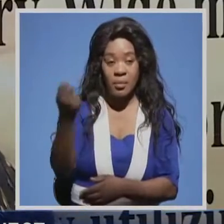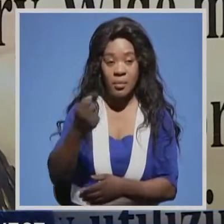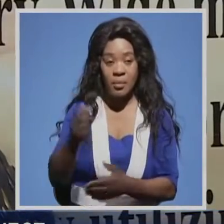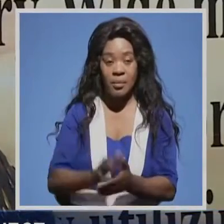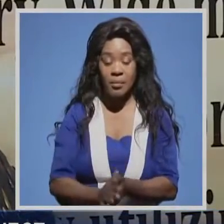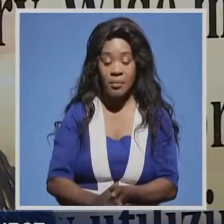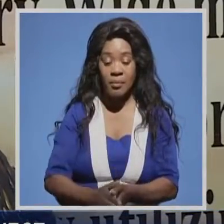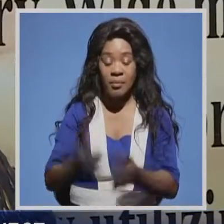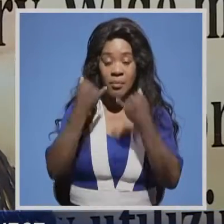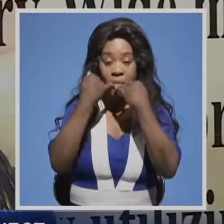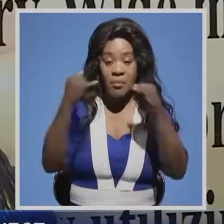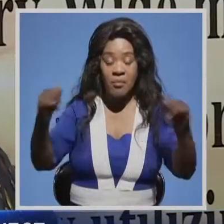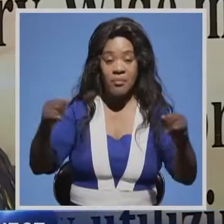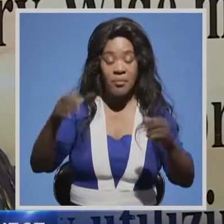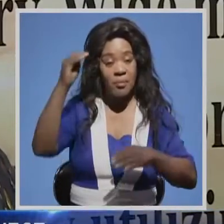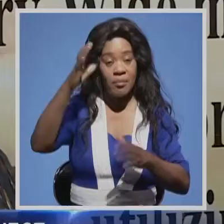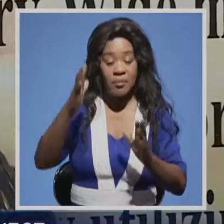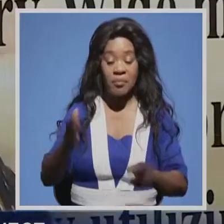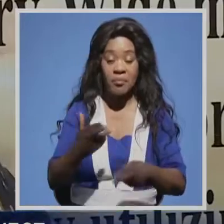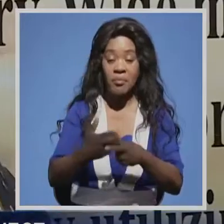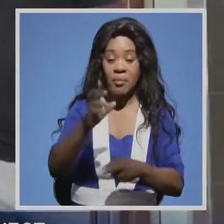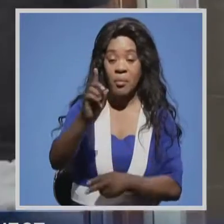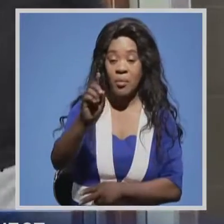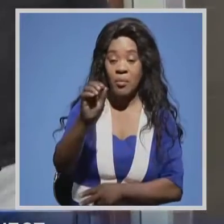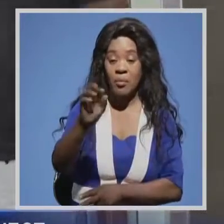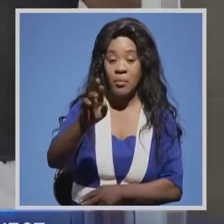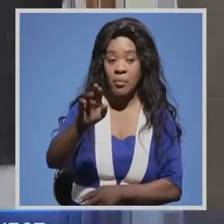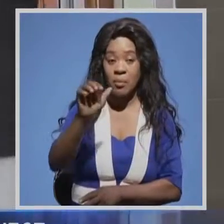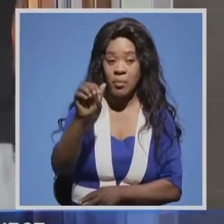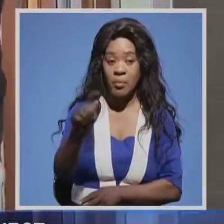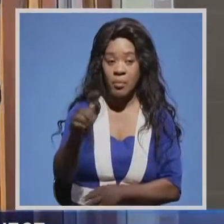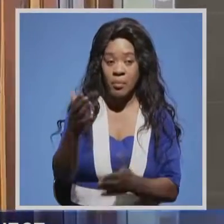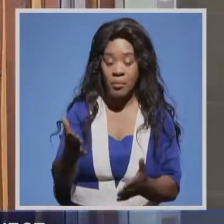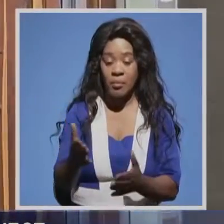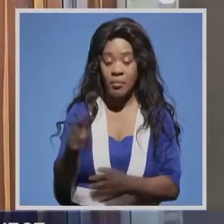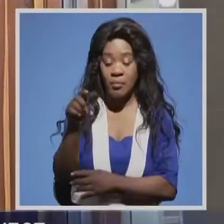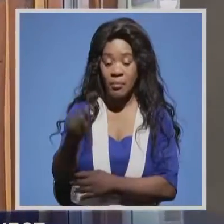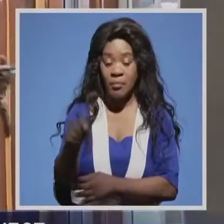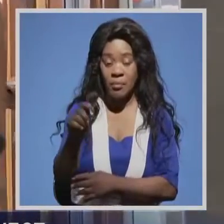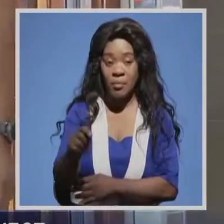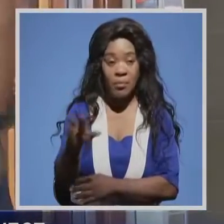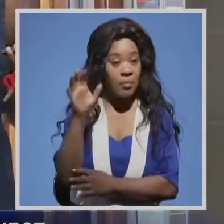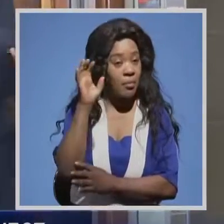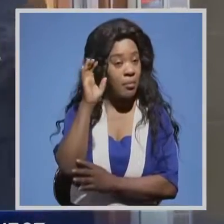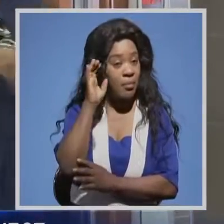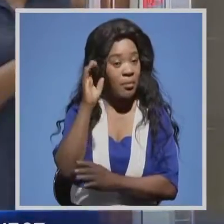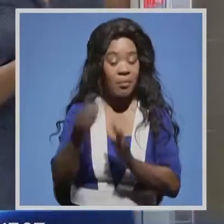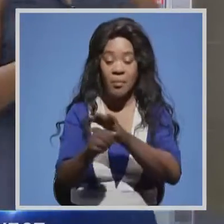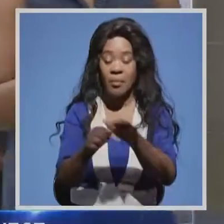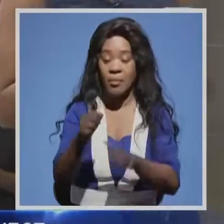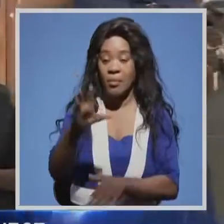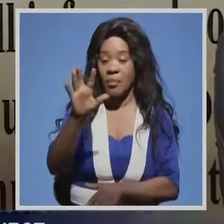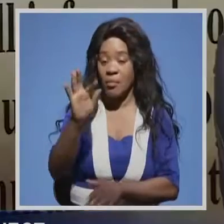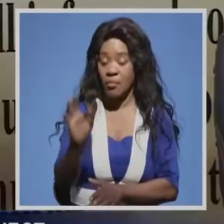briefing, Information Minister Dora Silia used the opportunity to remind the country on the need to continue adhering to COVID-19